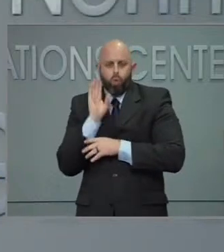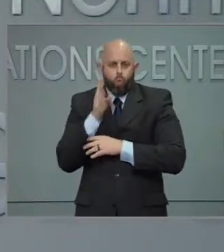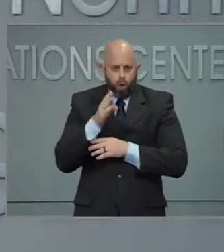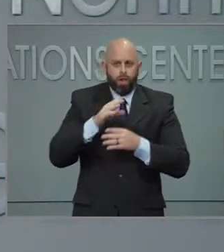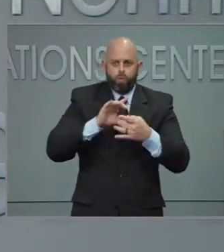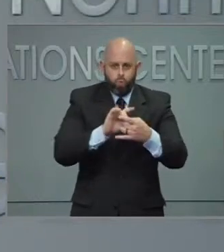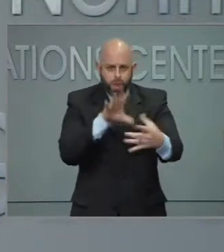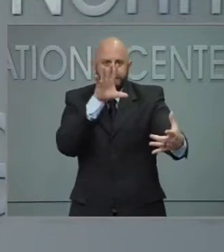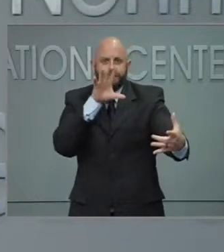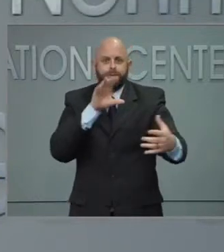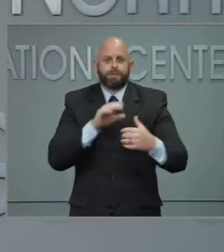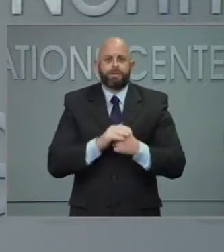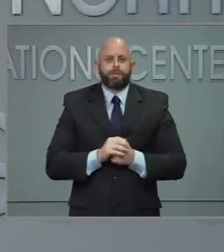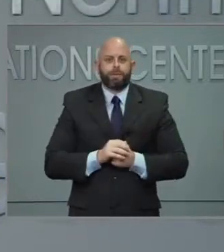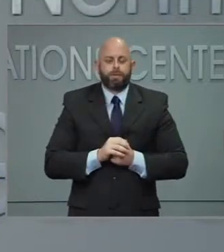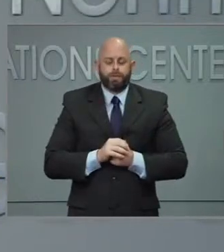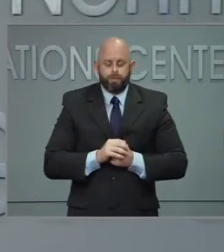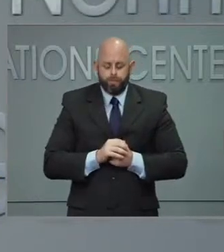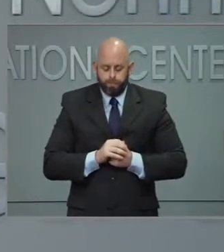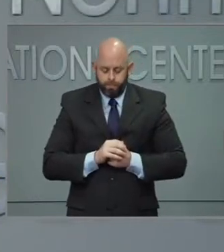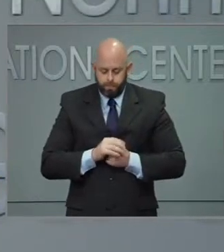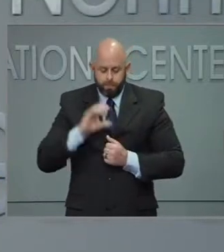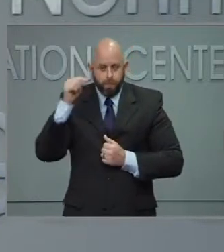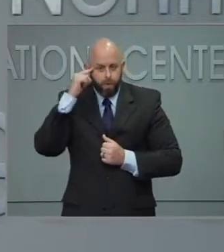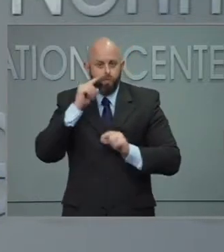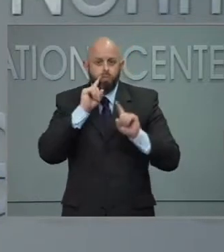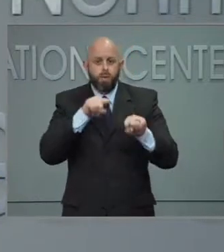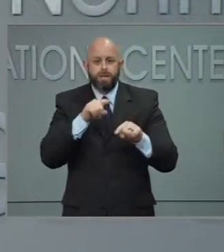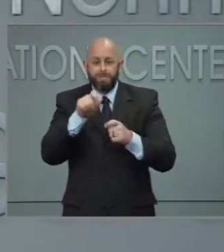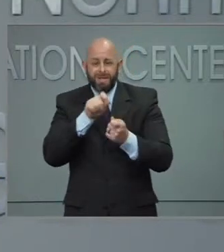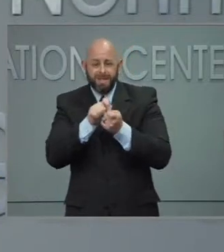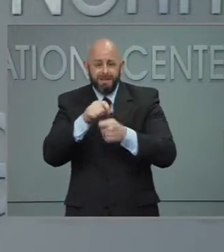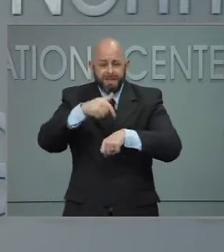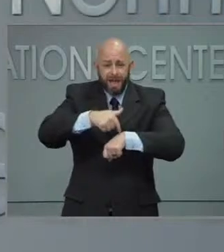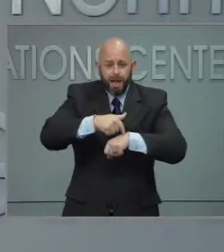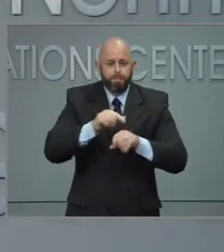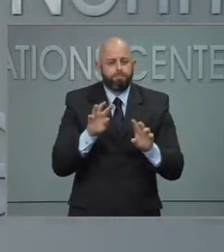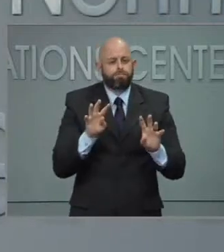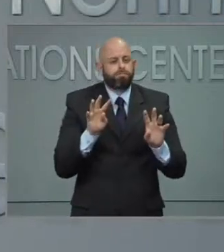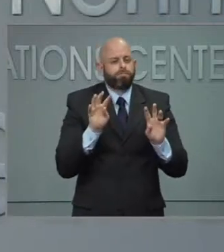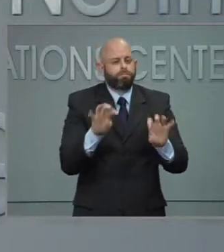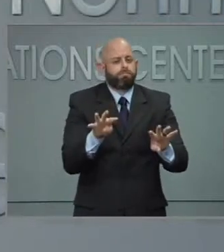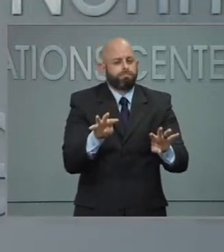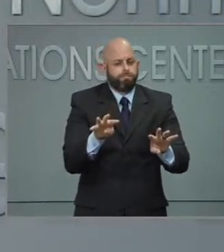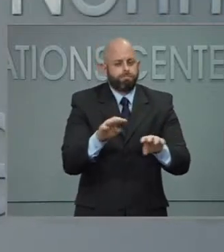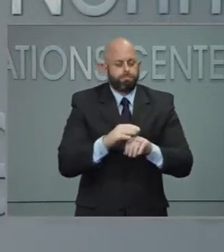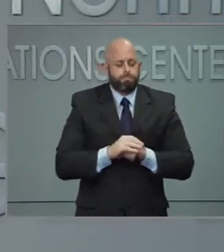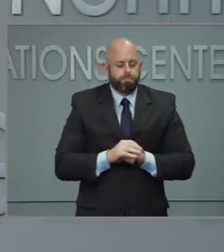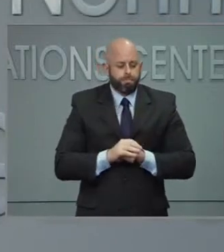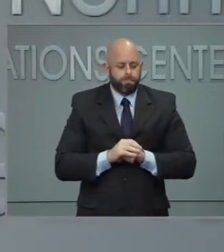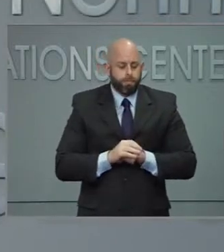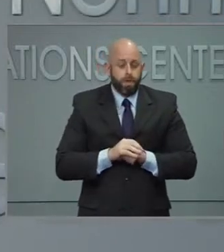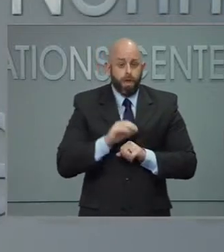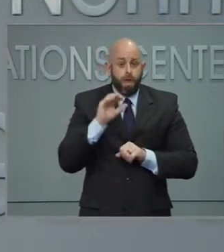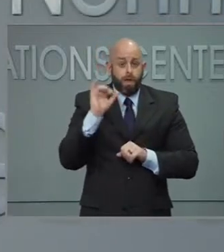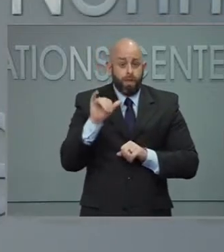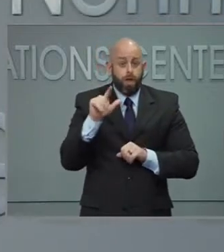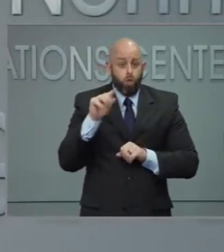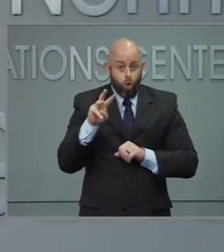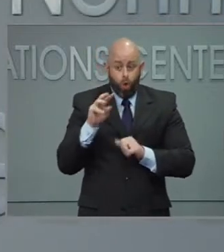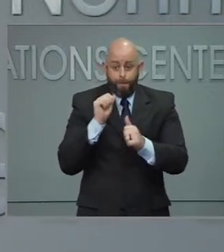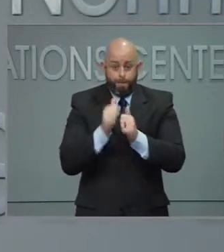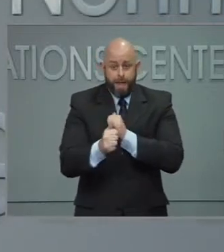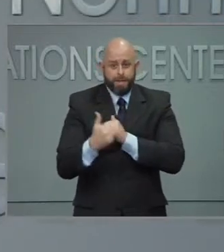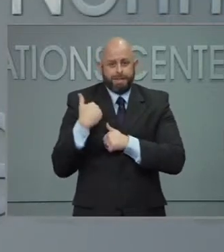particular timeline in mind. I do, when this law was passed in 2016, I said at the time that